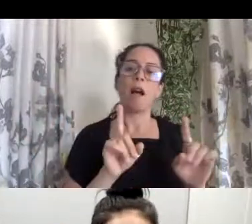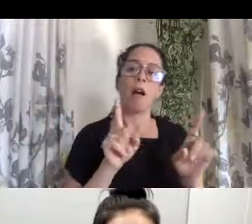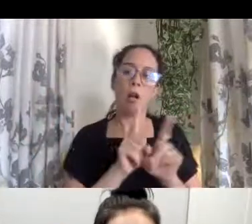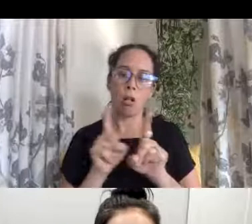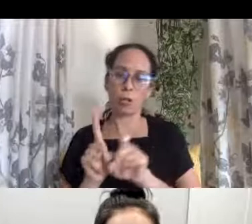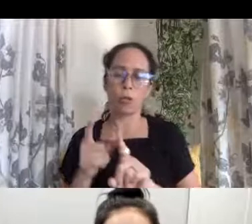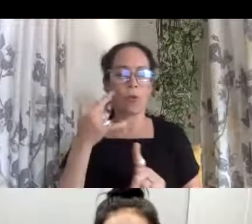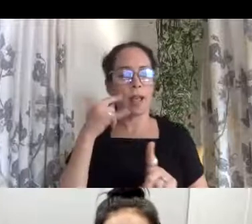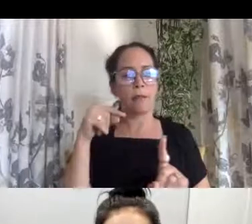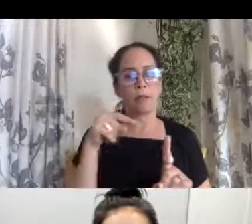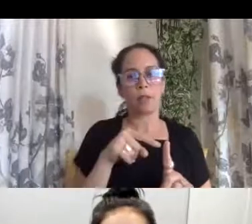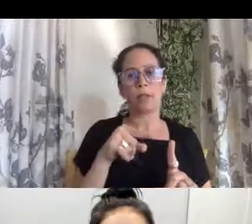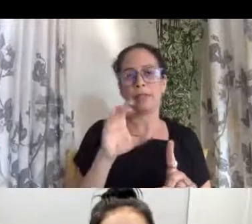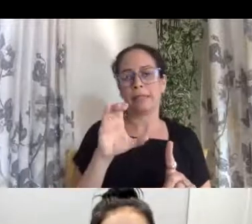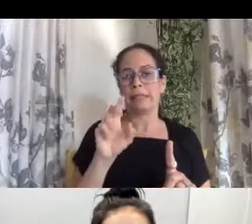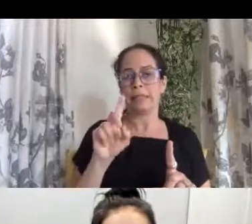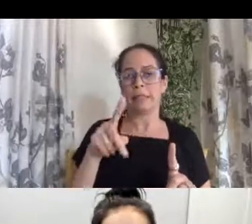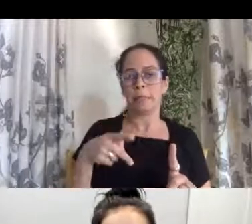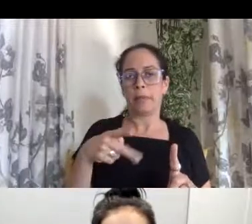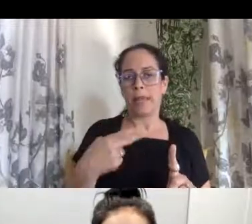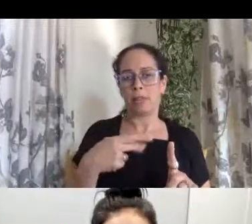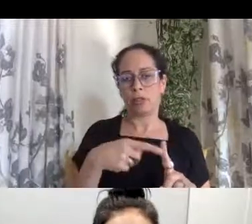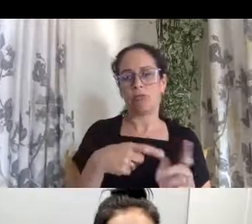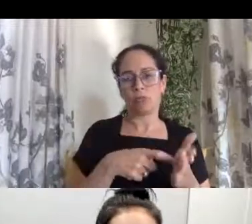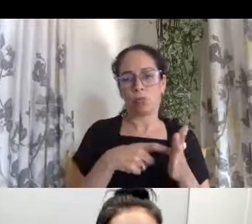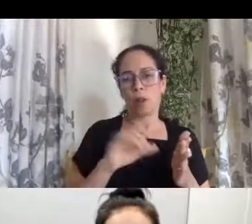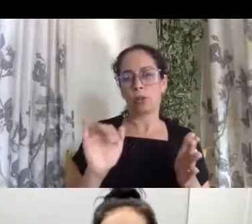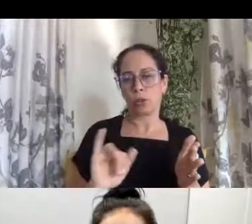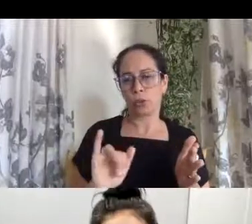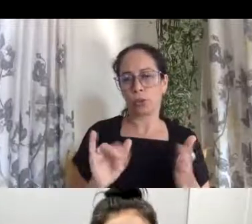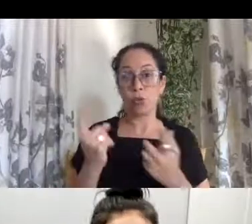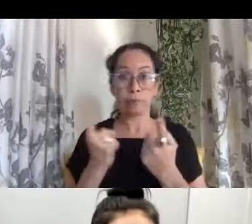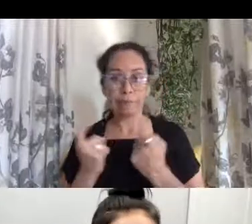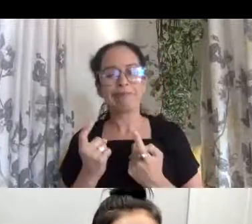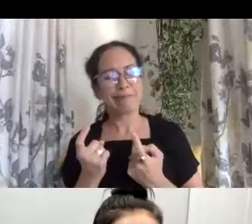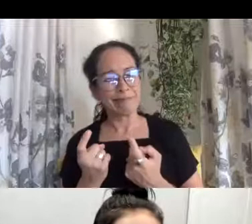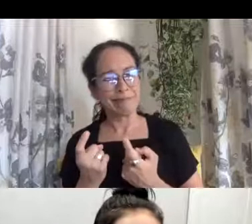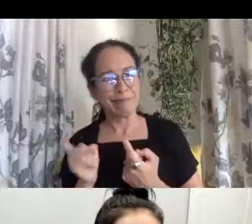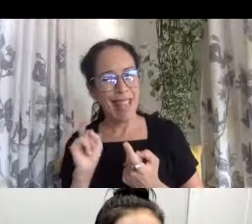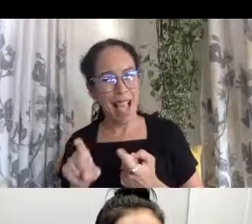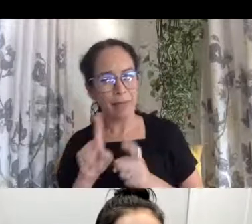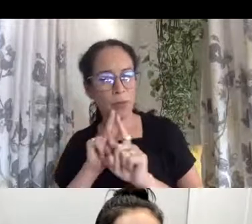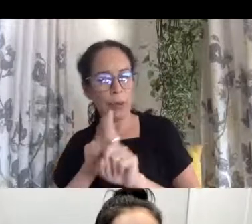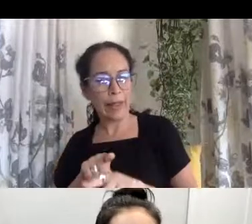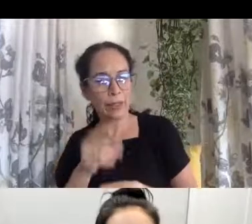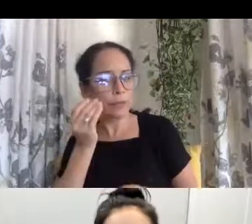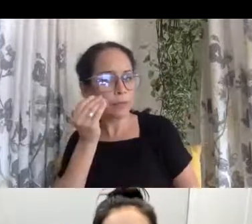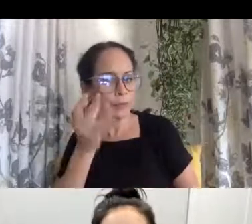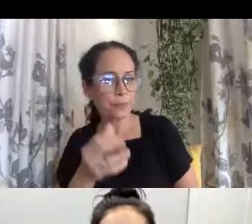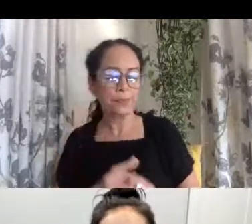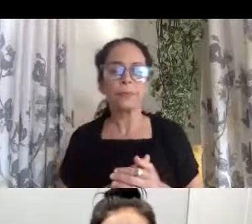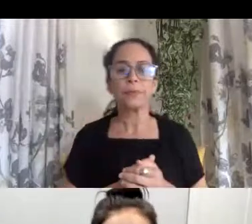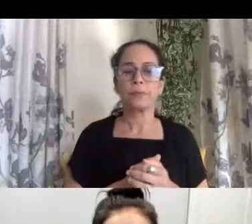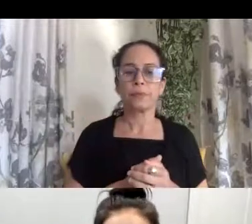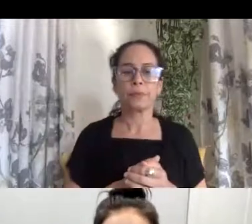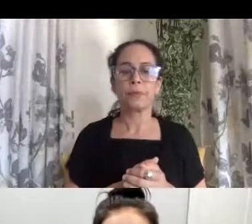just something for you to be aware that those questions are required to be answered. Also